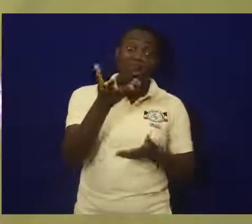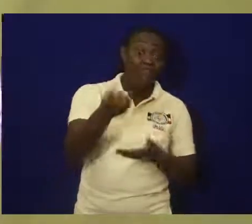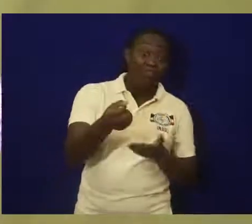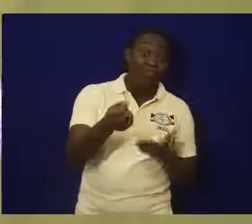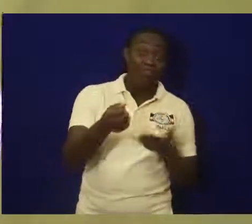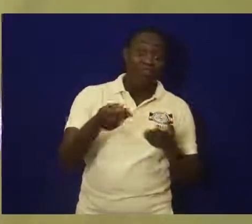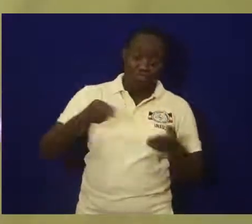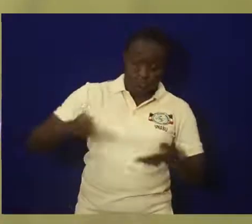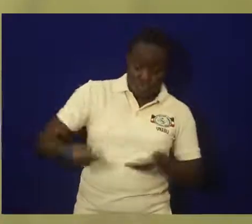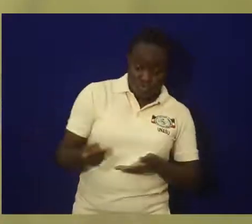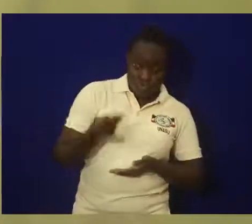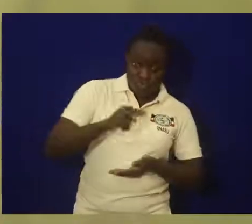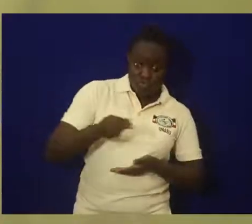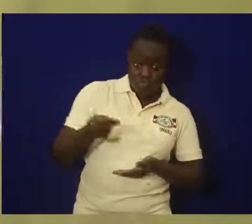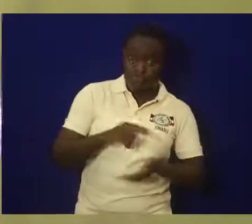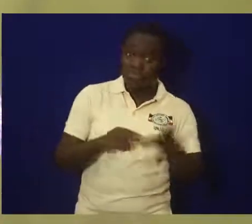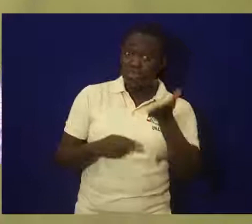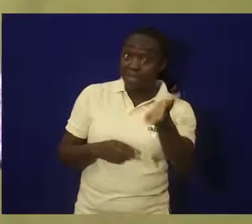a spoon